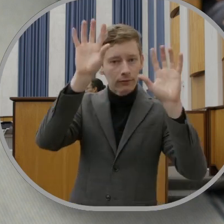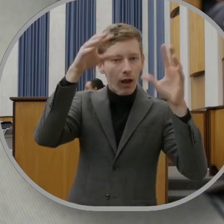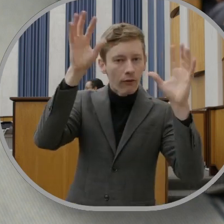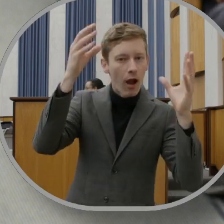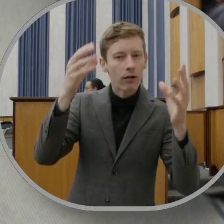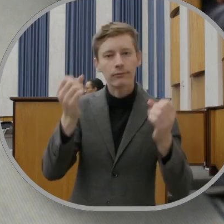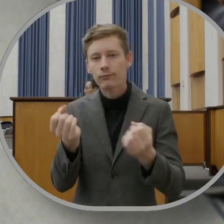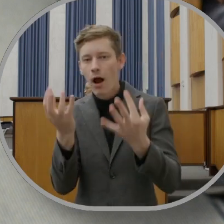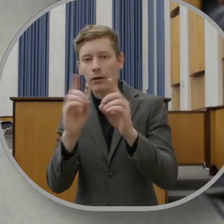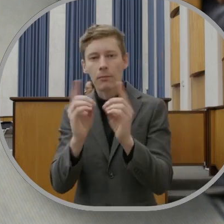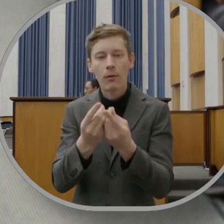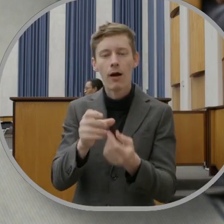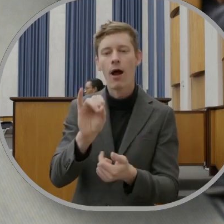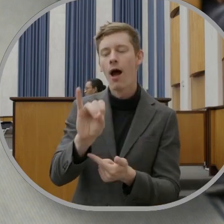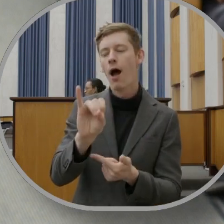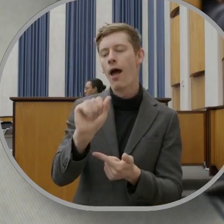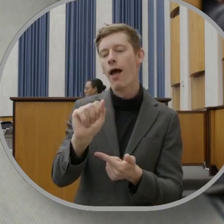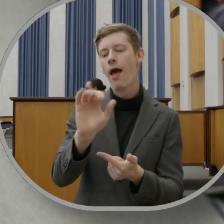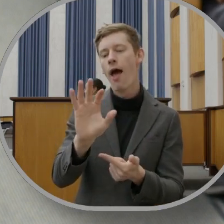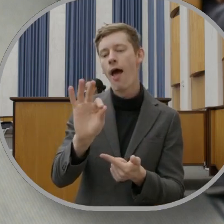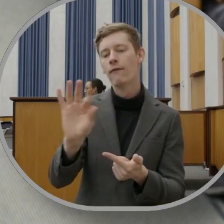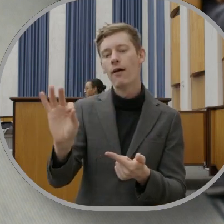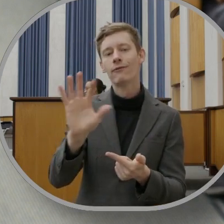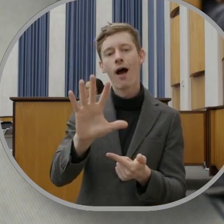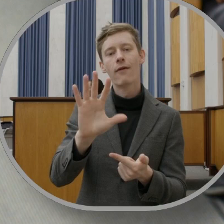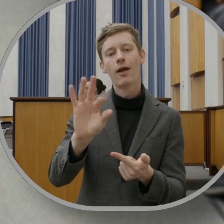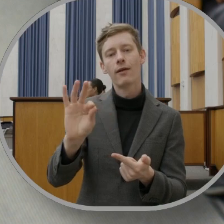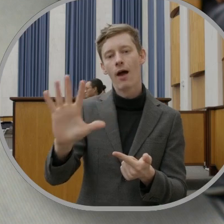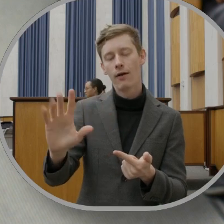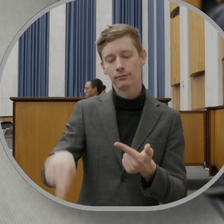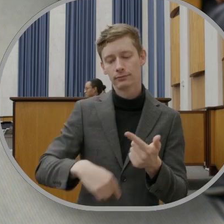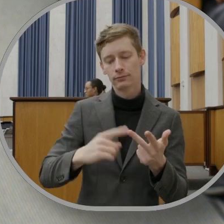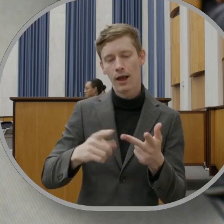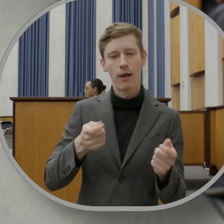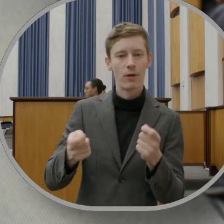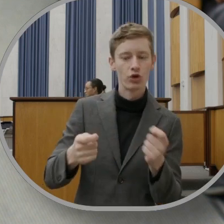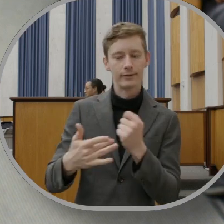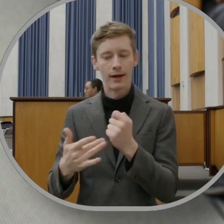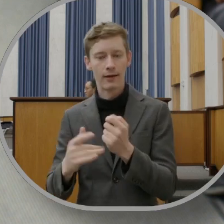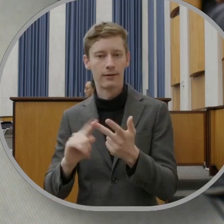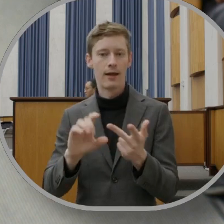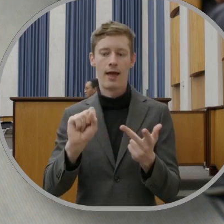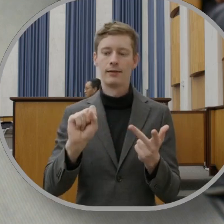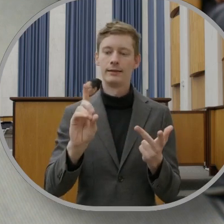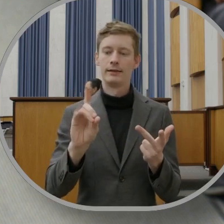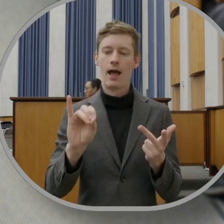Fire and Emergency Services, represented by IAFF 995. Administration and Technical, represented by